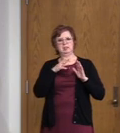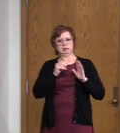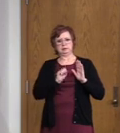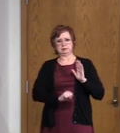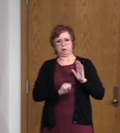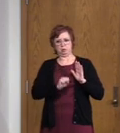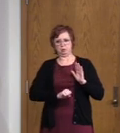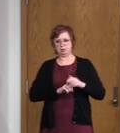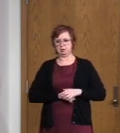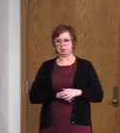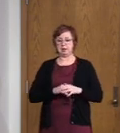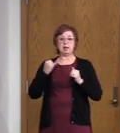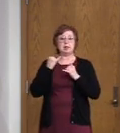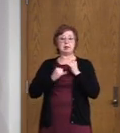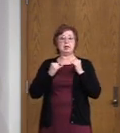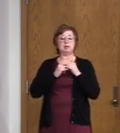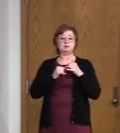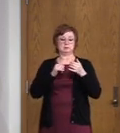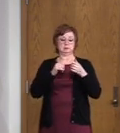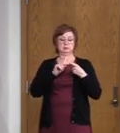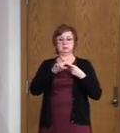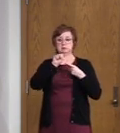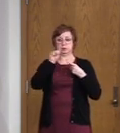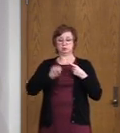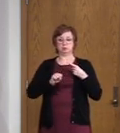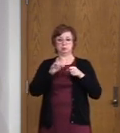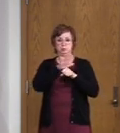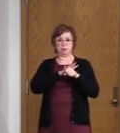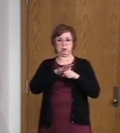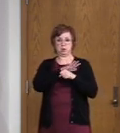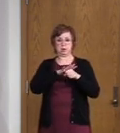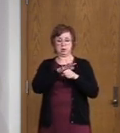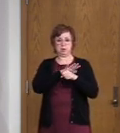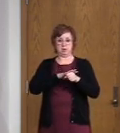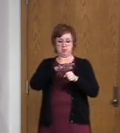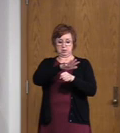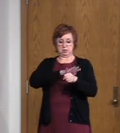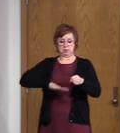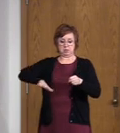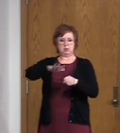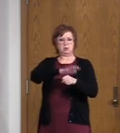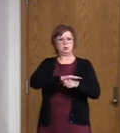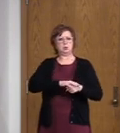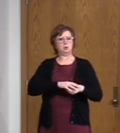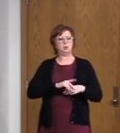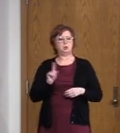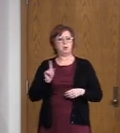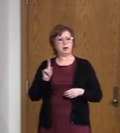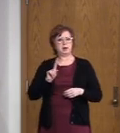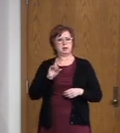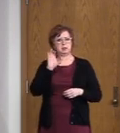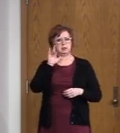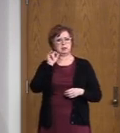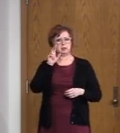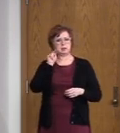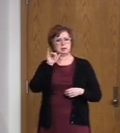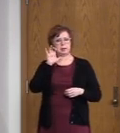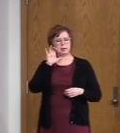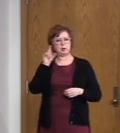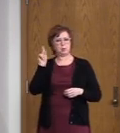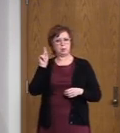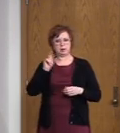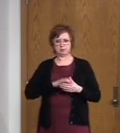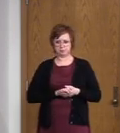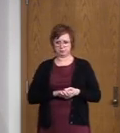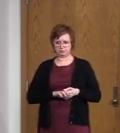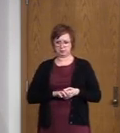provinces. Last but not least is Saskatoon area, where we see, a number of clinics